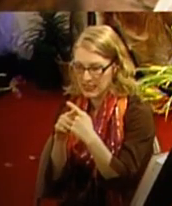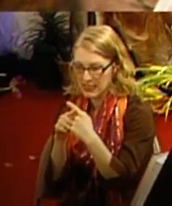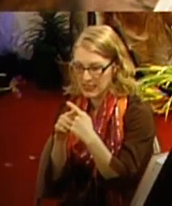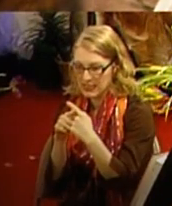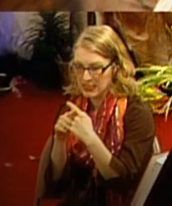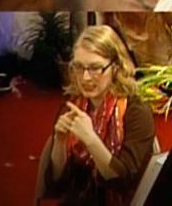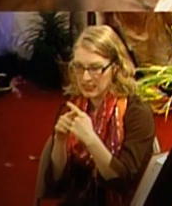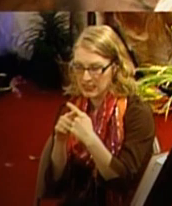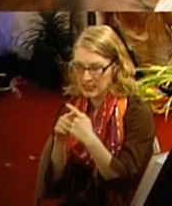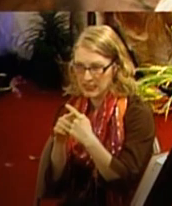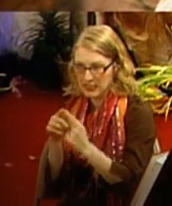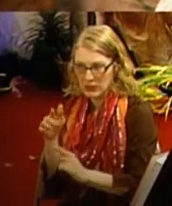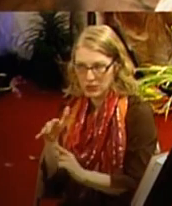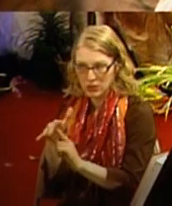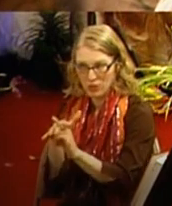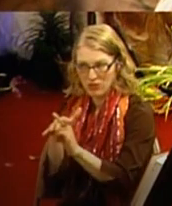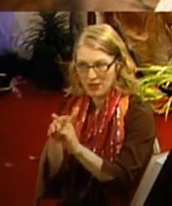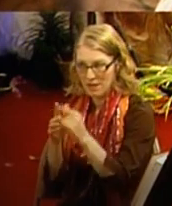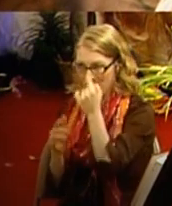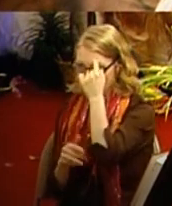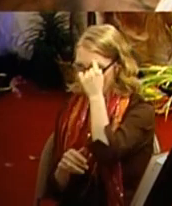that comes for all of us.